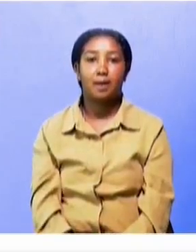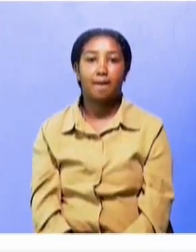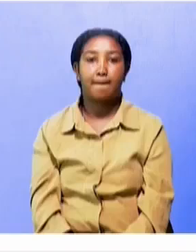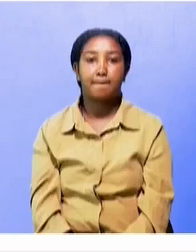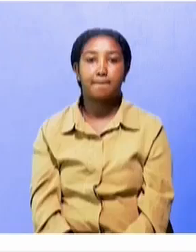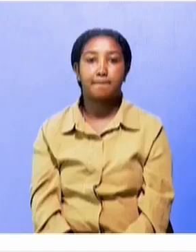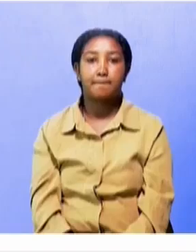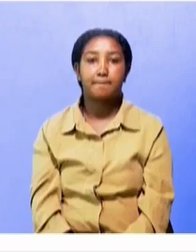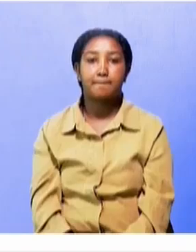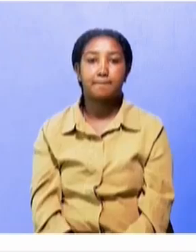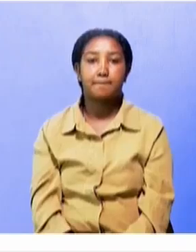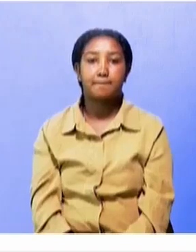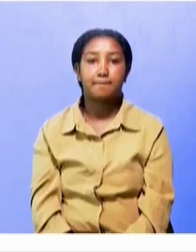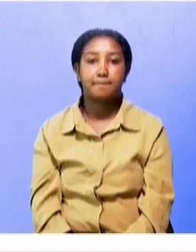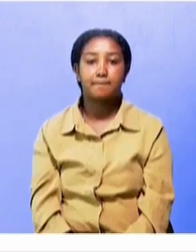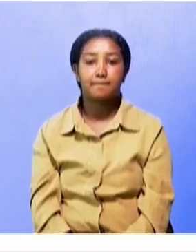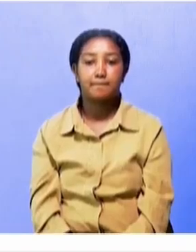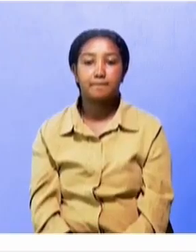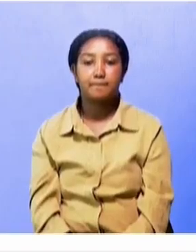doing